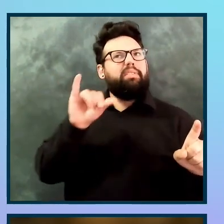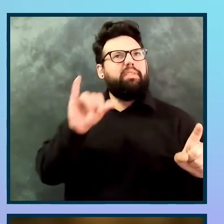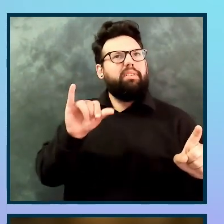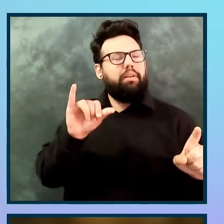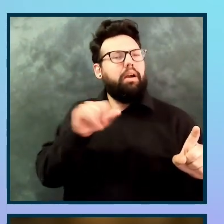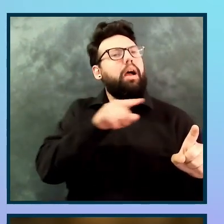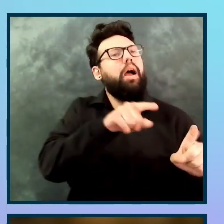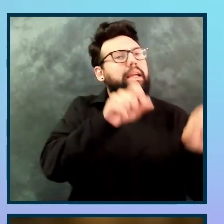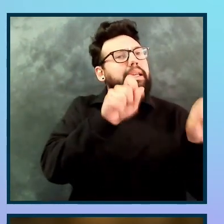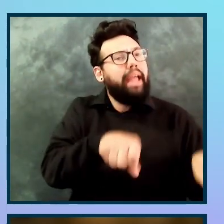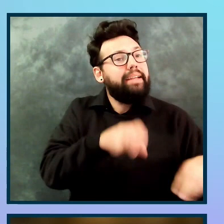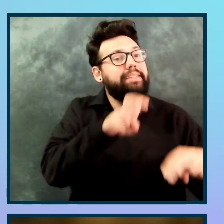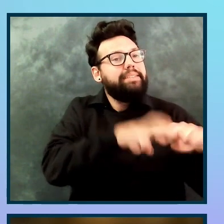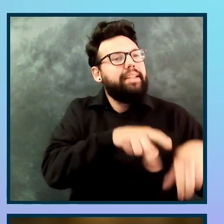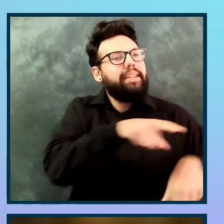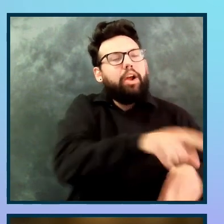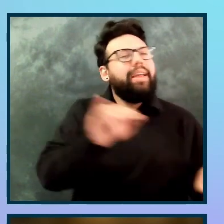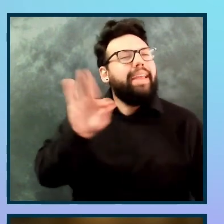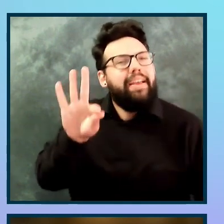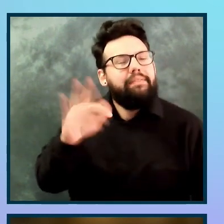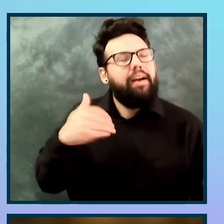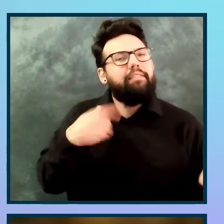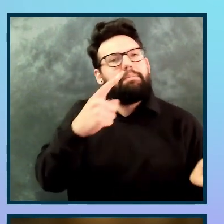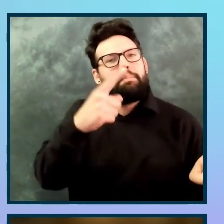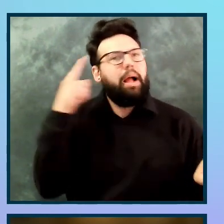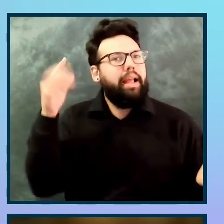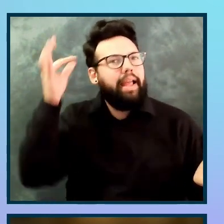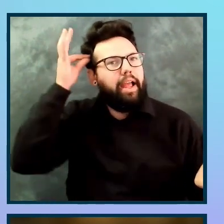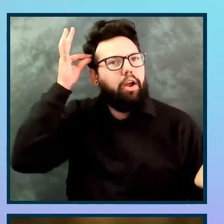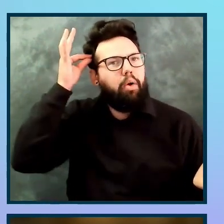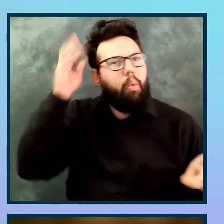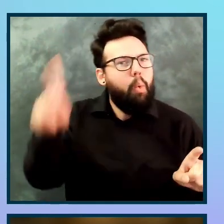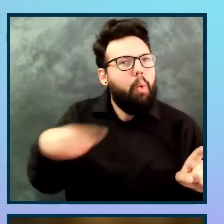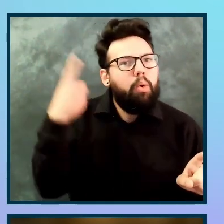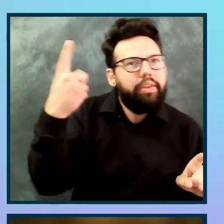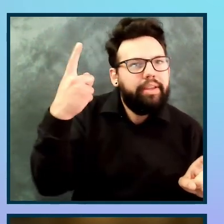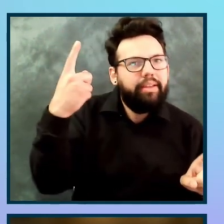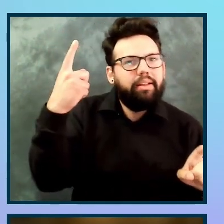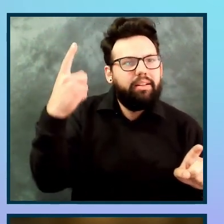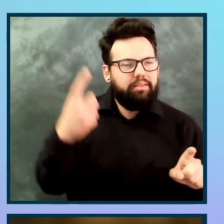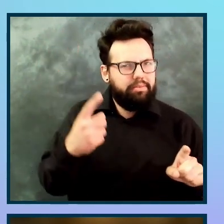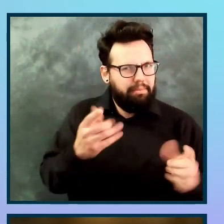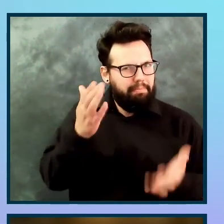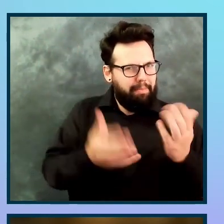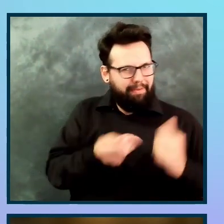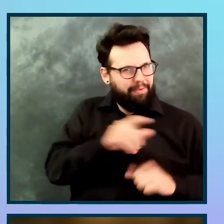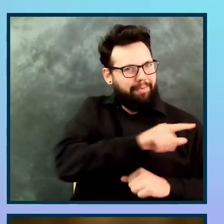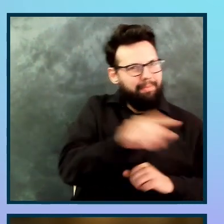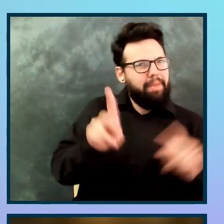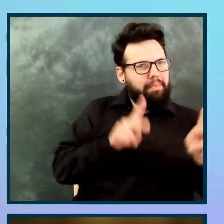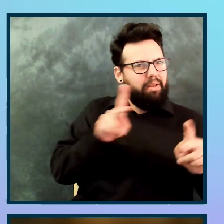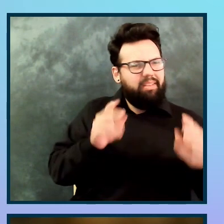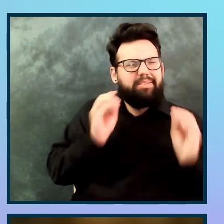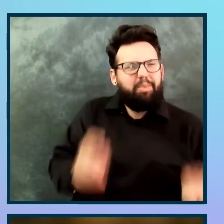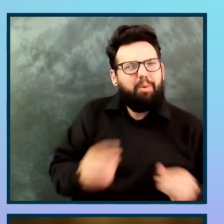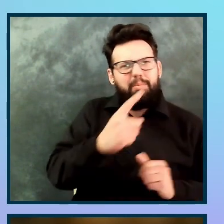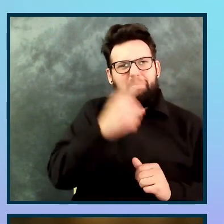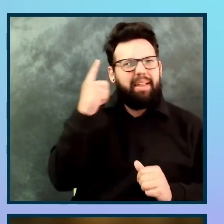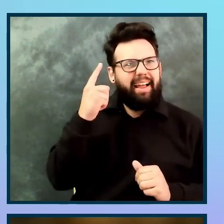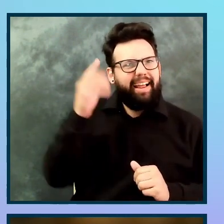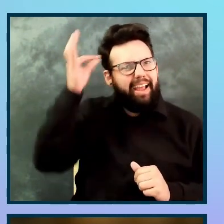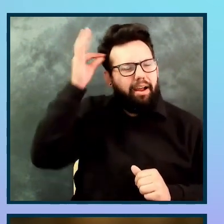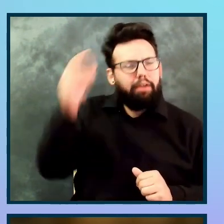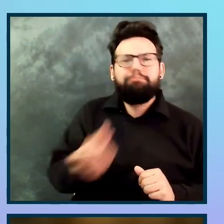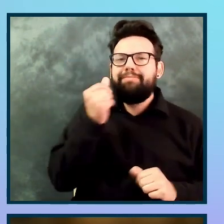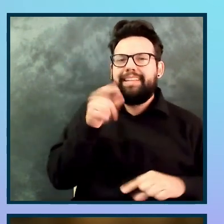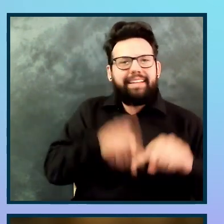hair. And so immediately, there are a group of people who are not going to be able to sit in this chair because they don't have black hair.